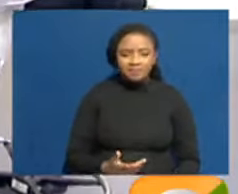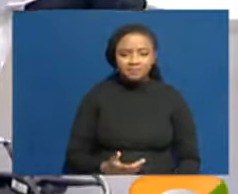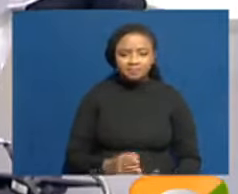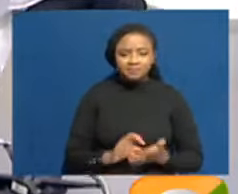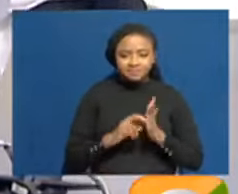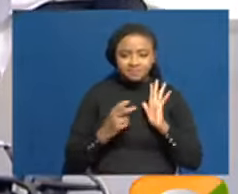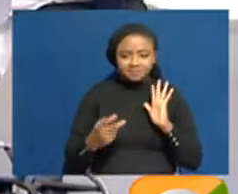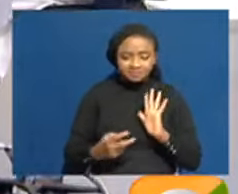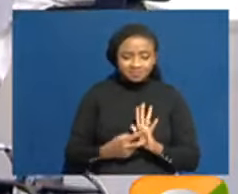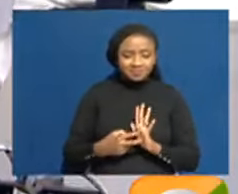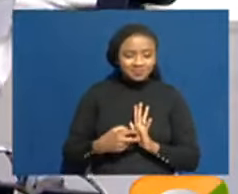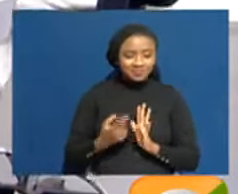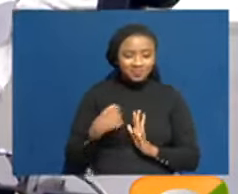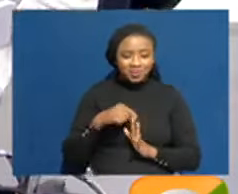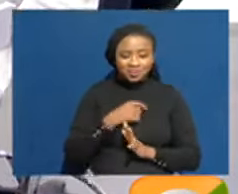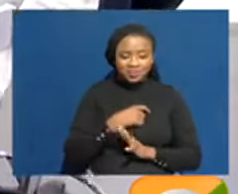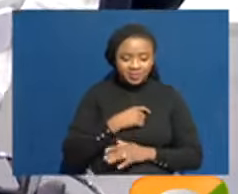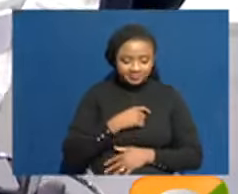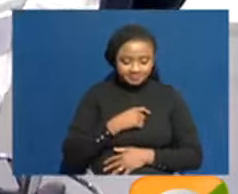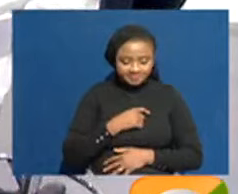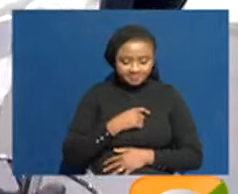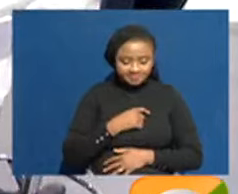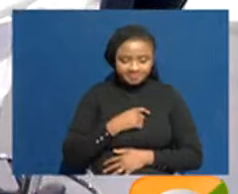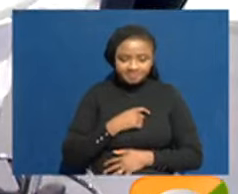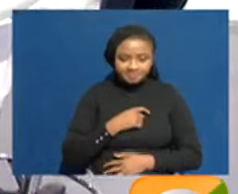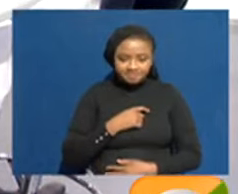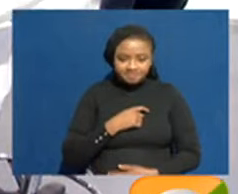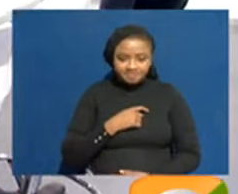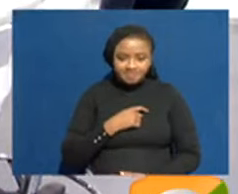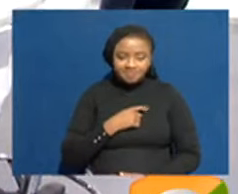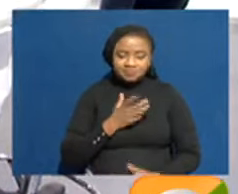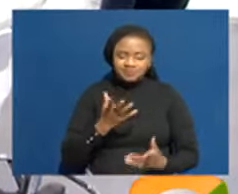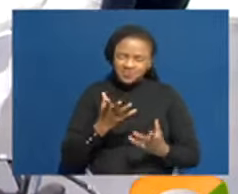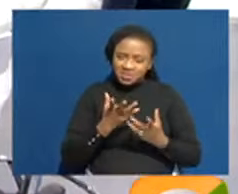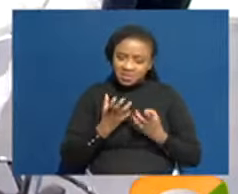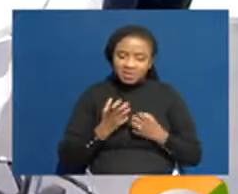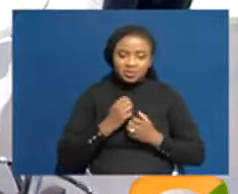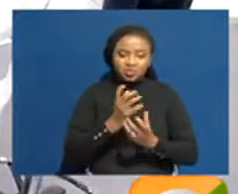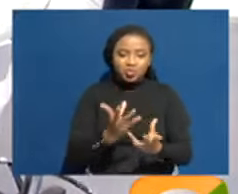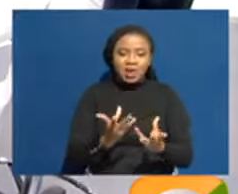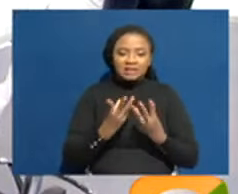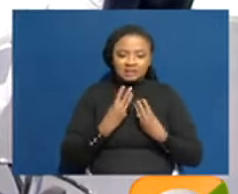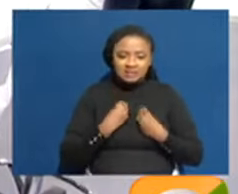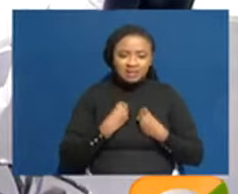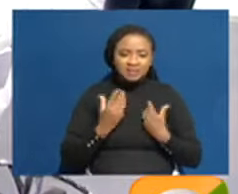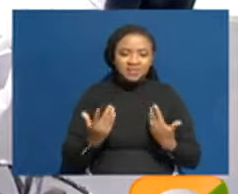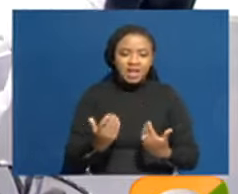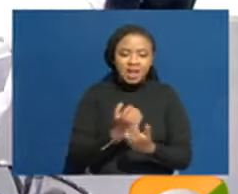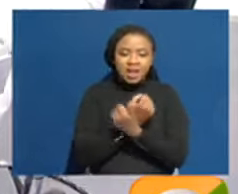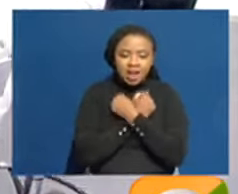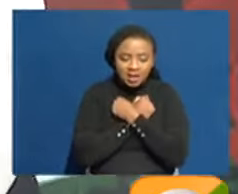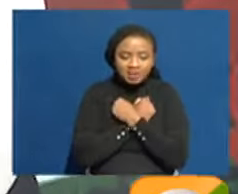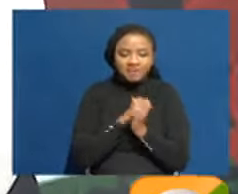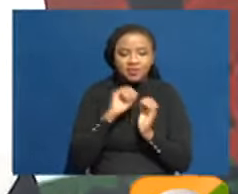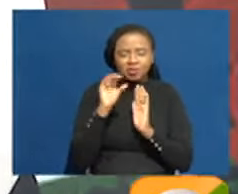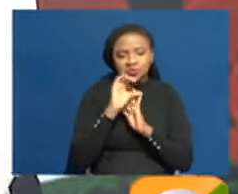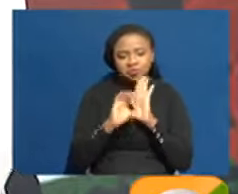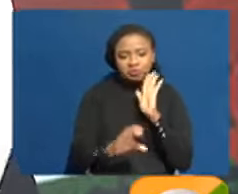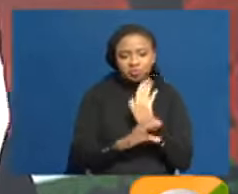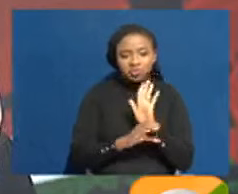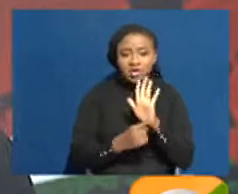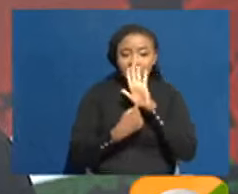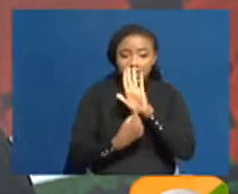have to struggle with, one is a culture of constitutionalism. So for example, now we have President